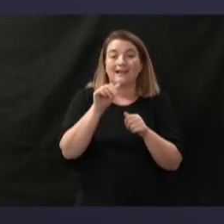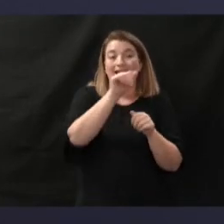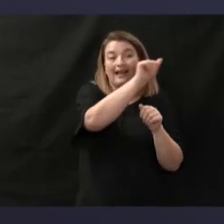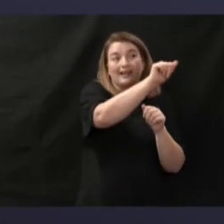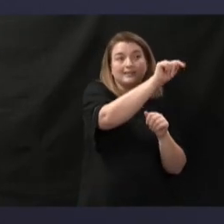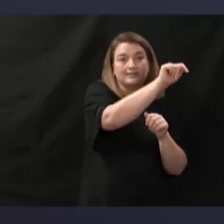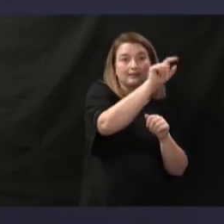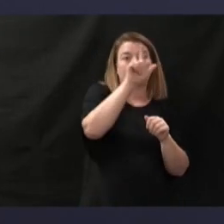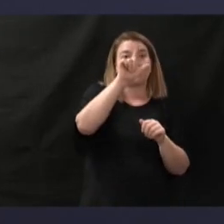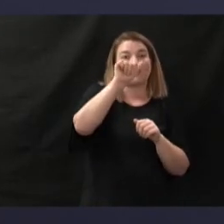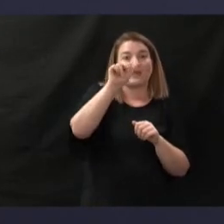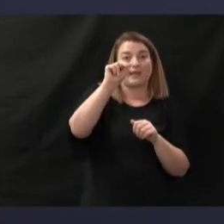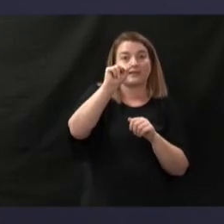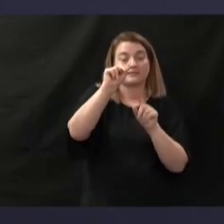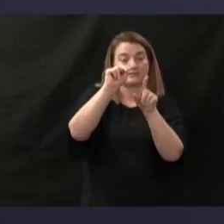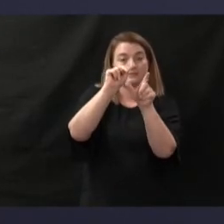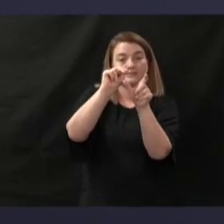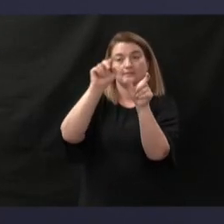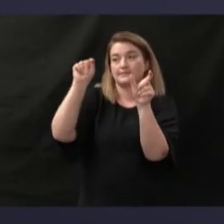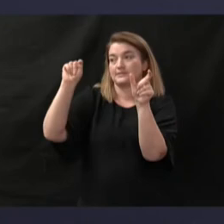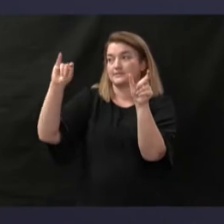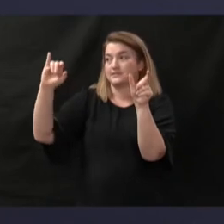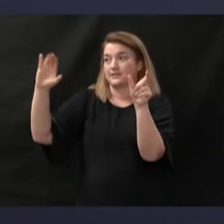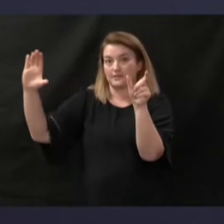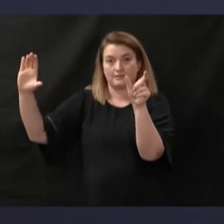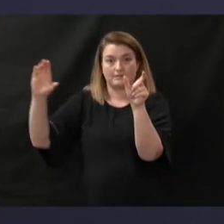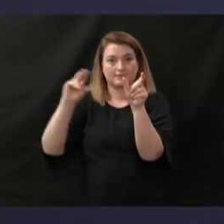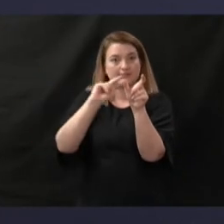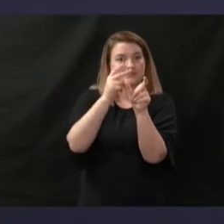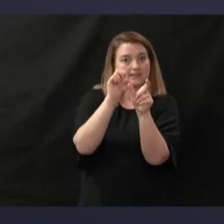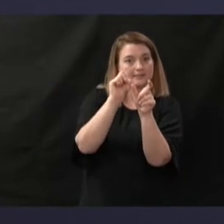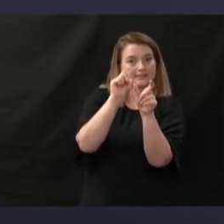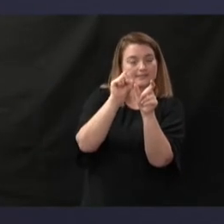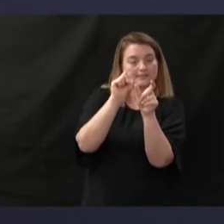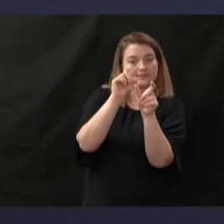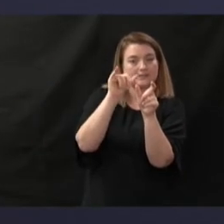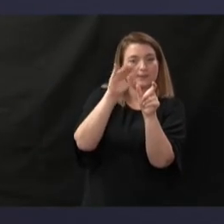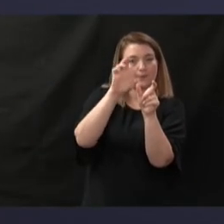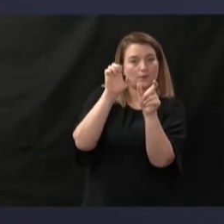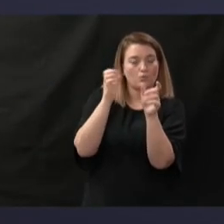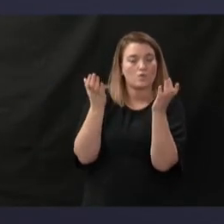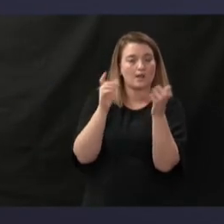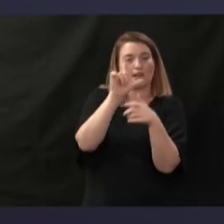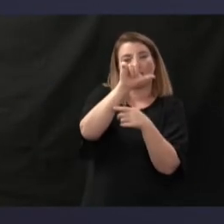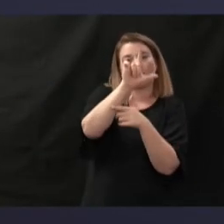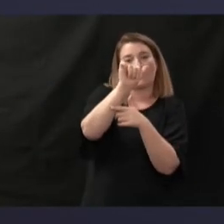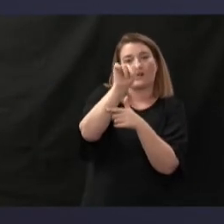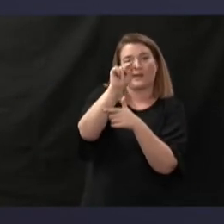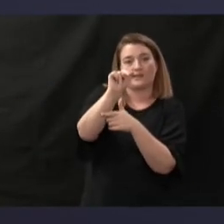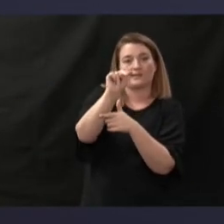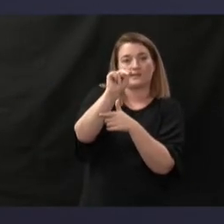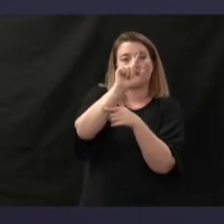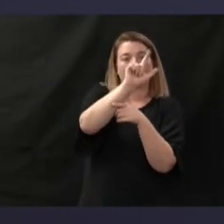Atlantic. What is the second syllable? Land. Let's finger spell it.